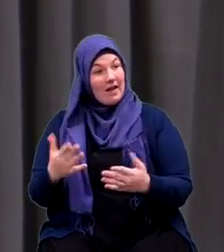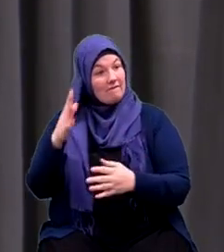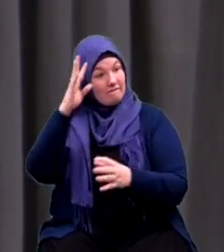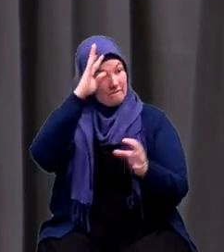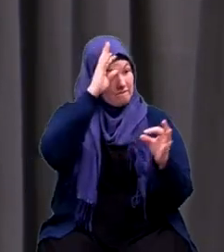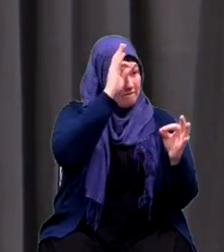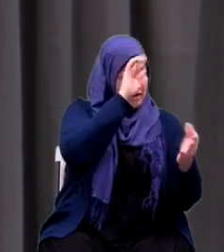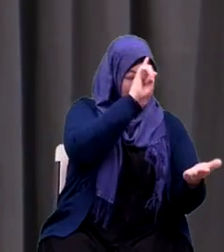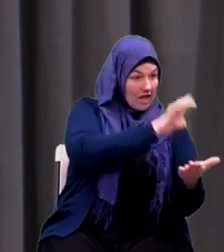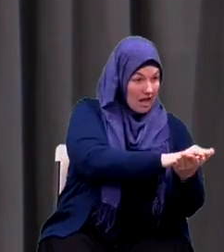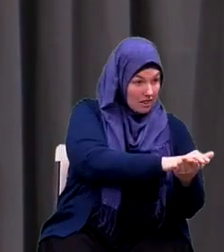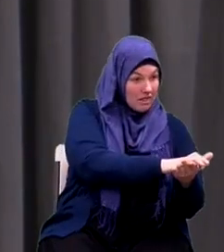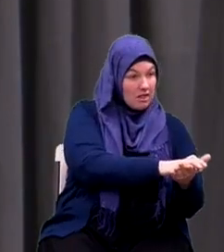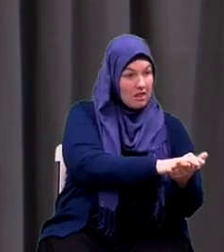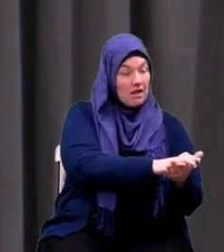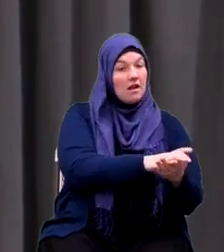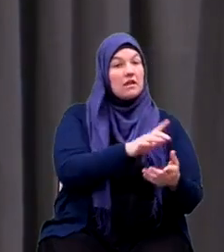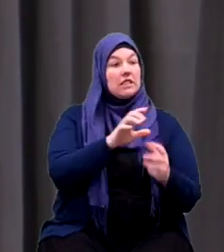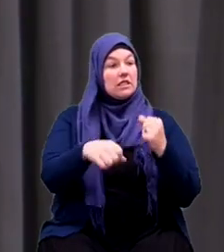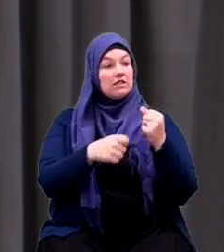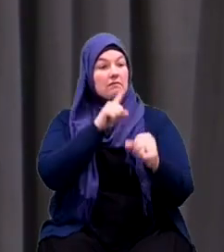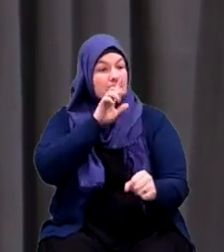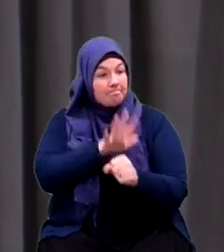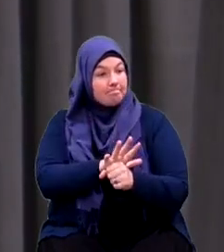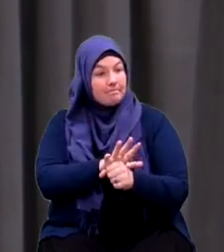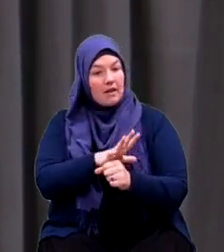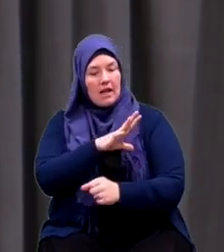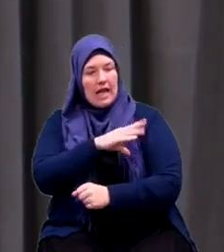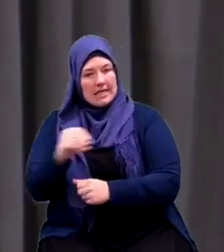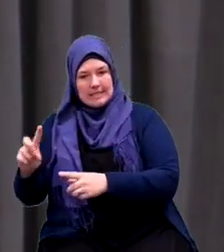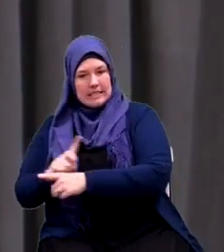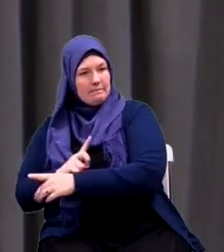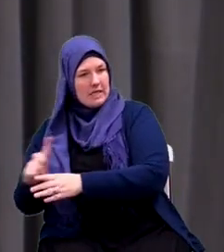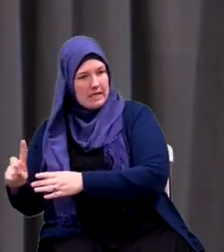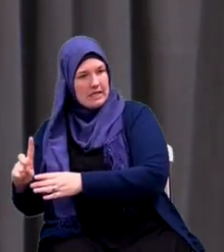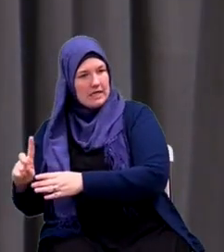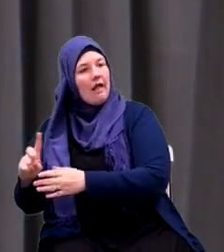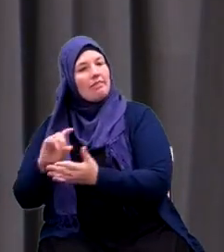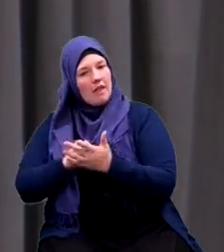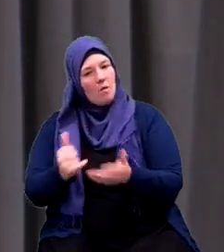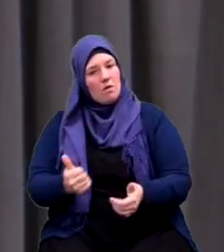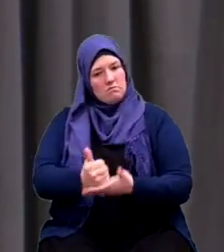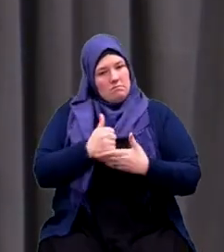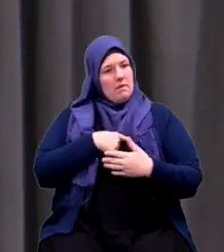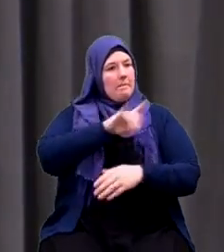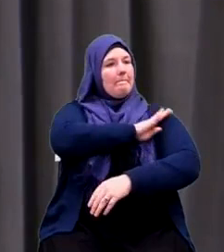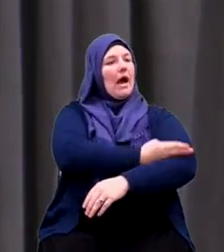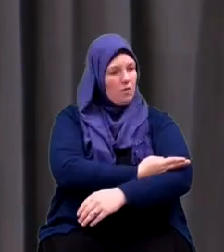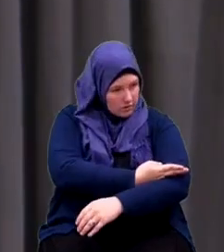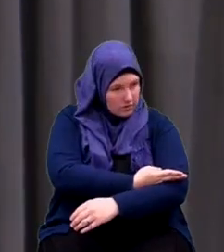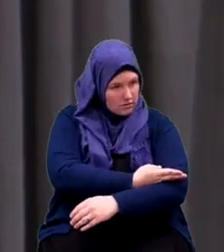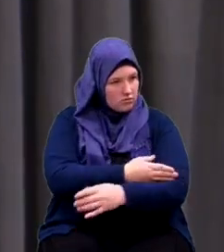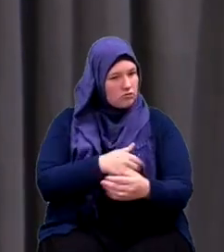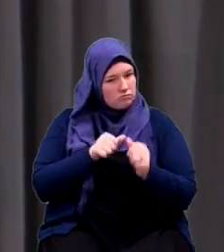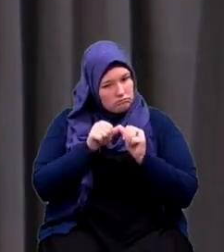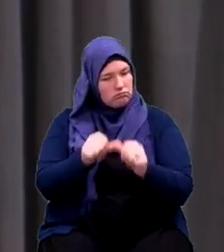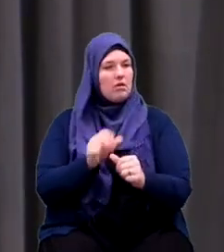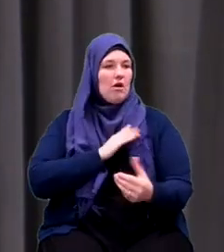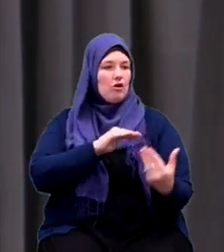devotion, and discipline. But those are not the only sources of power. Those are sources